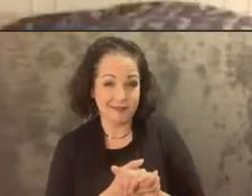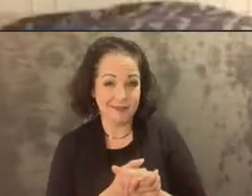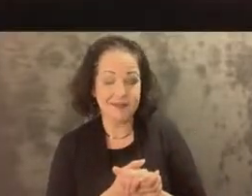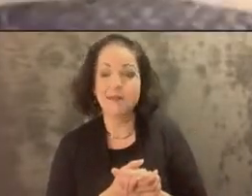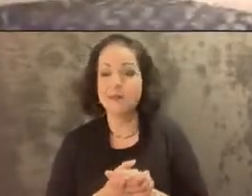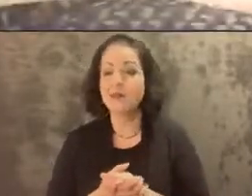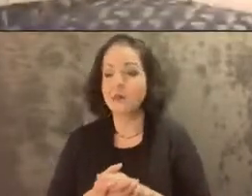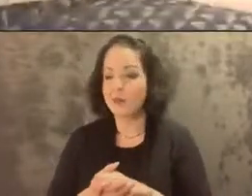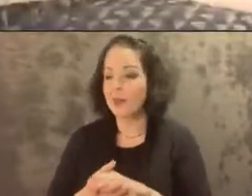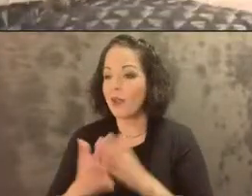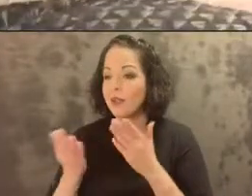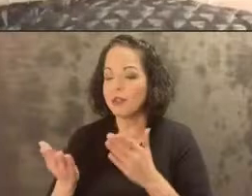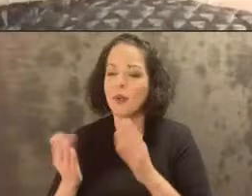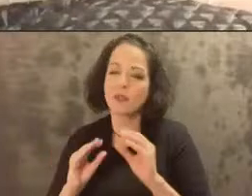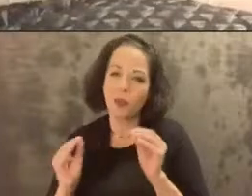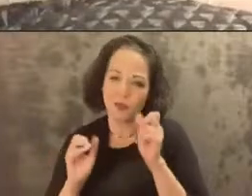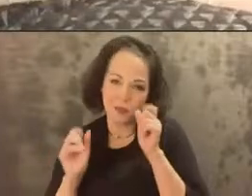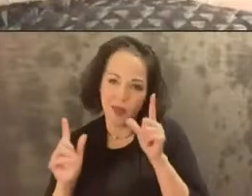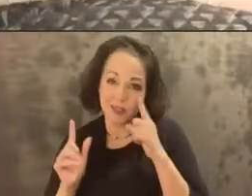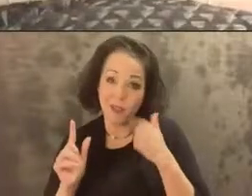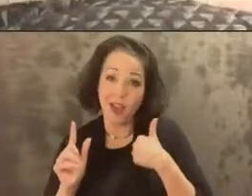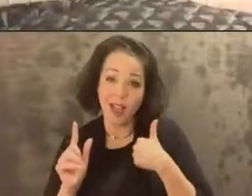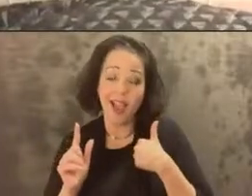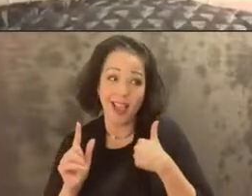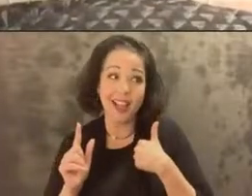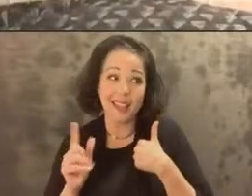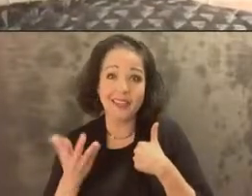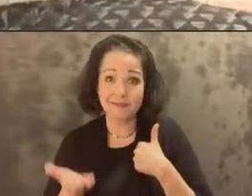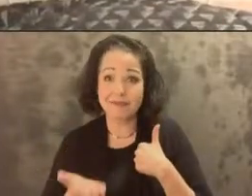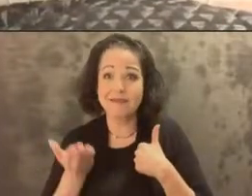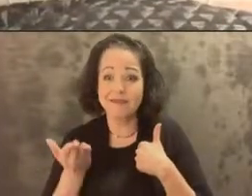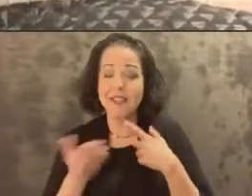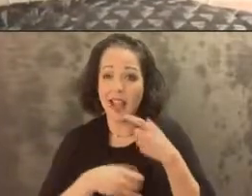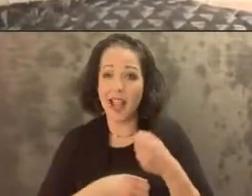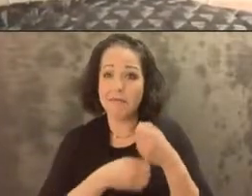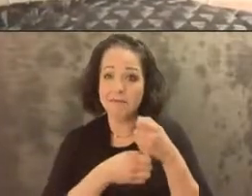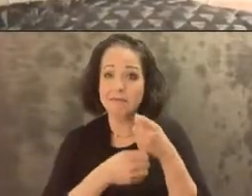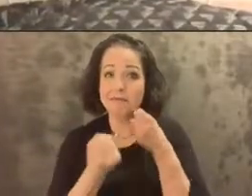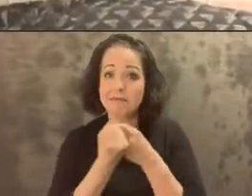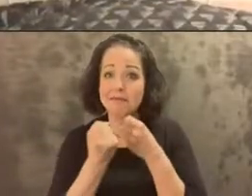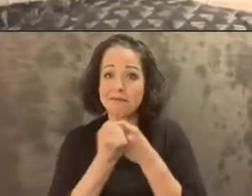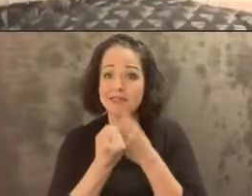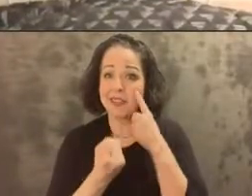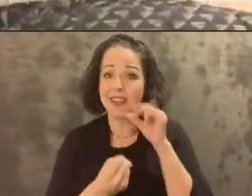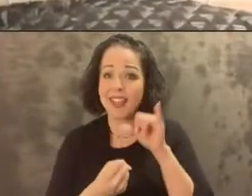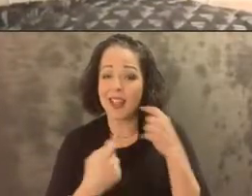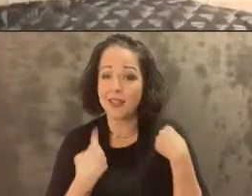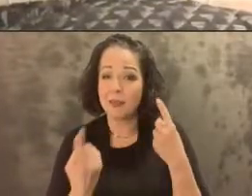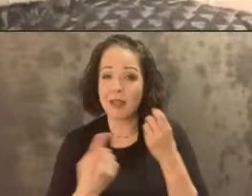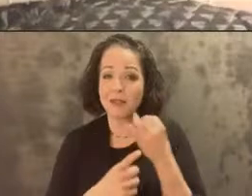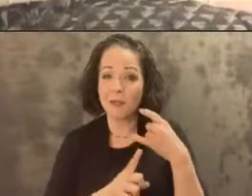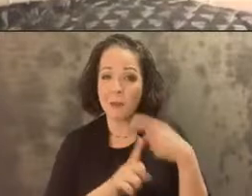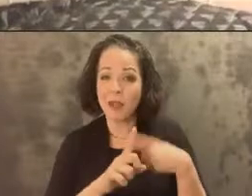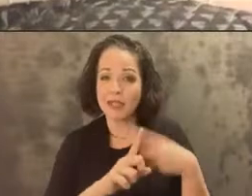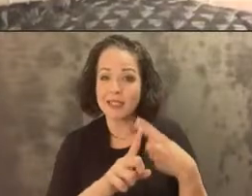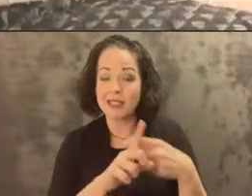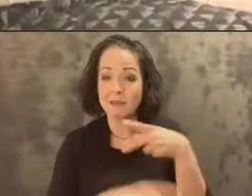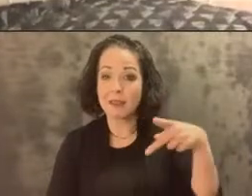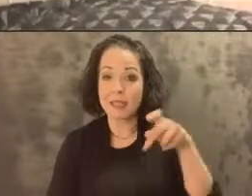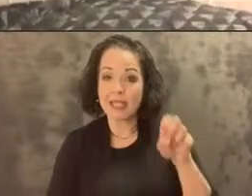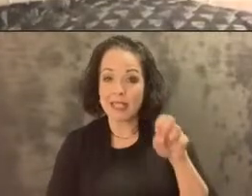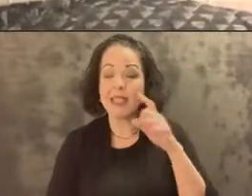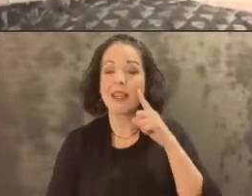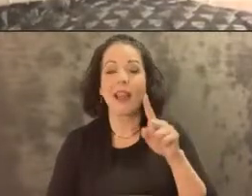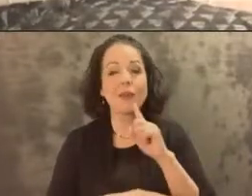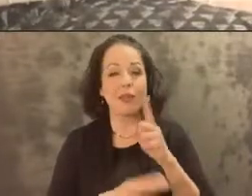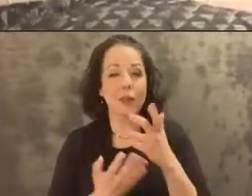So it's no surprise that I've been carrying the PPE torch in the past few months. And I just want to express